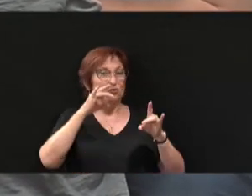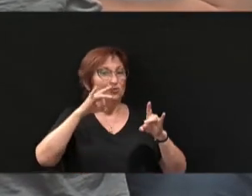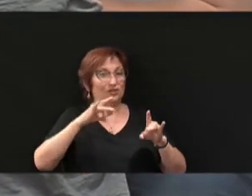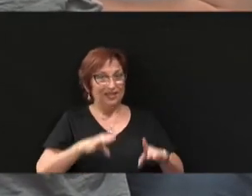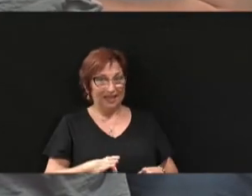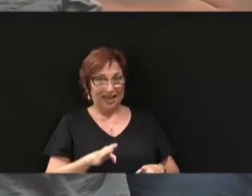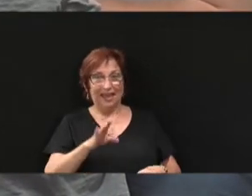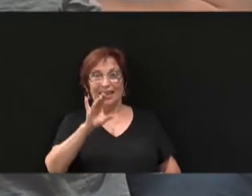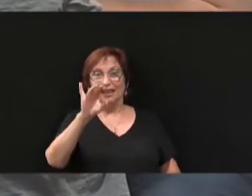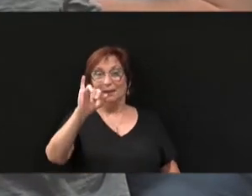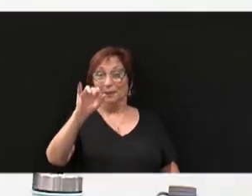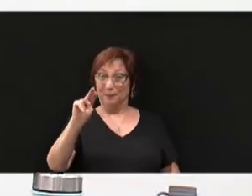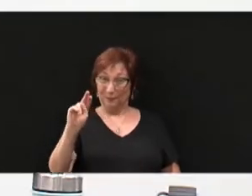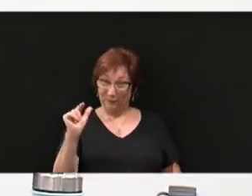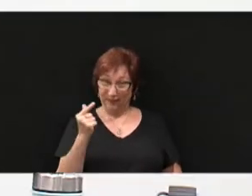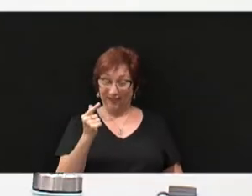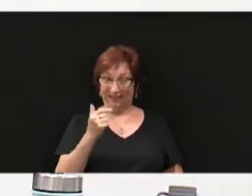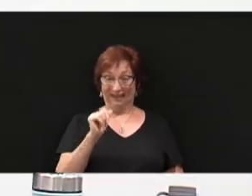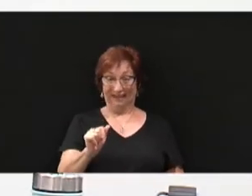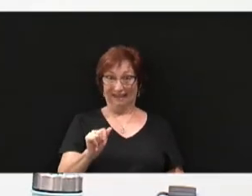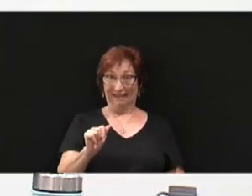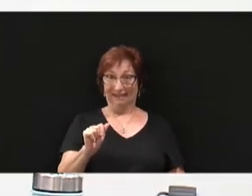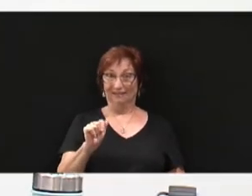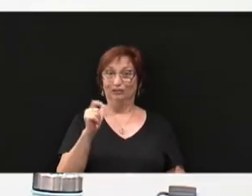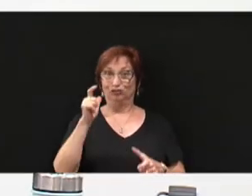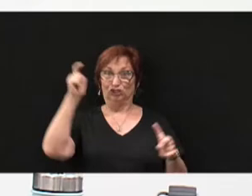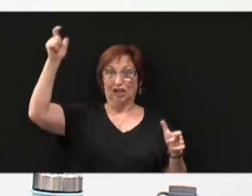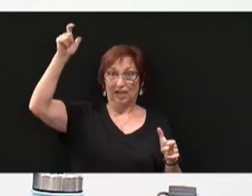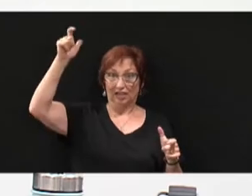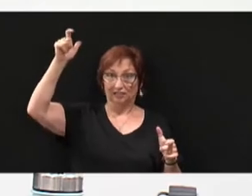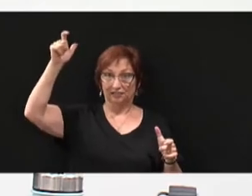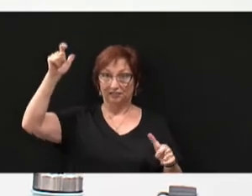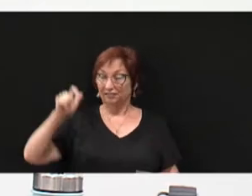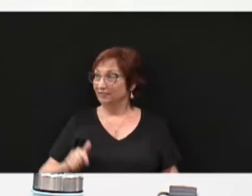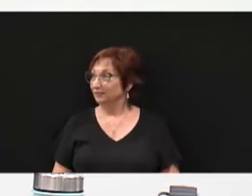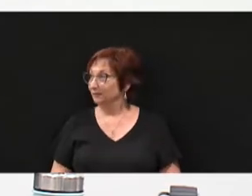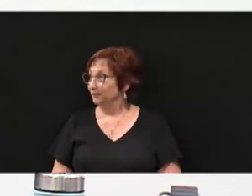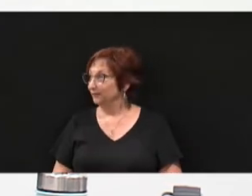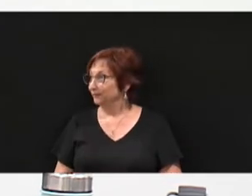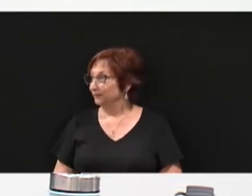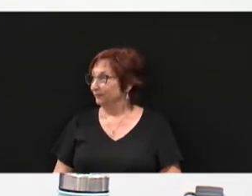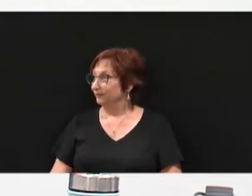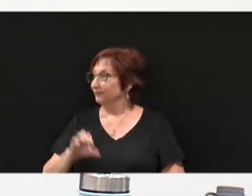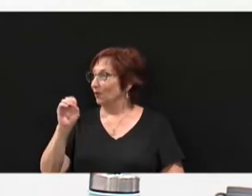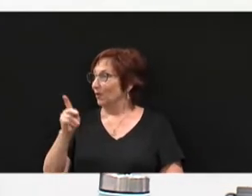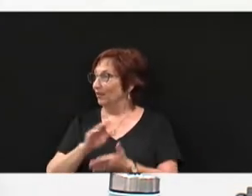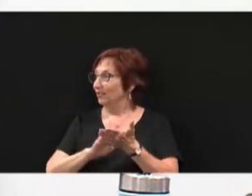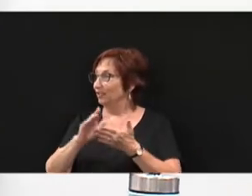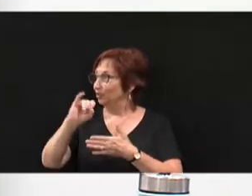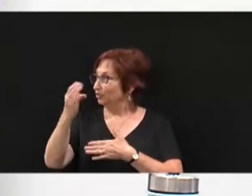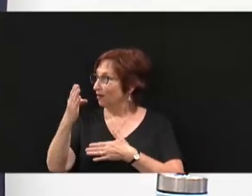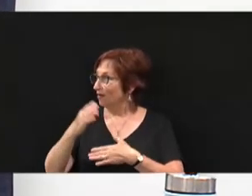But I don't like being a giant. Okay, nice job, Amy.